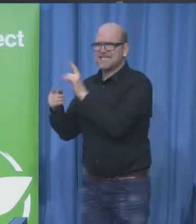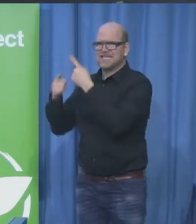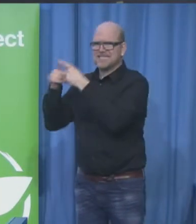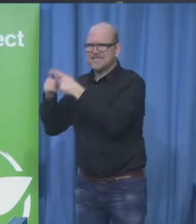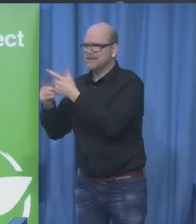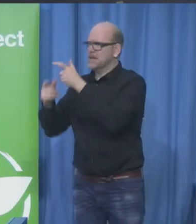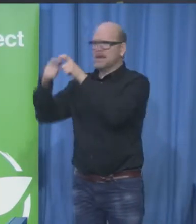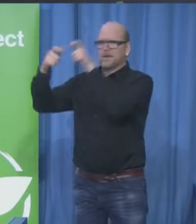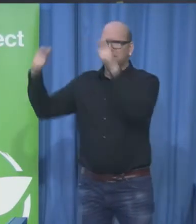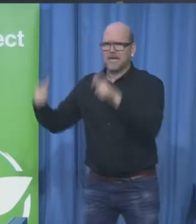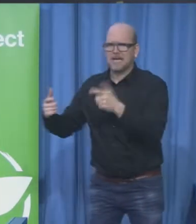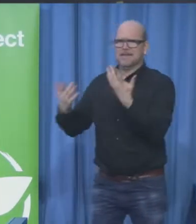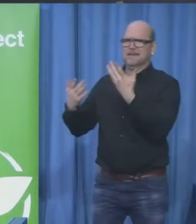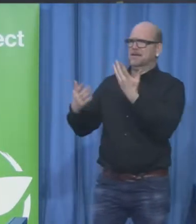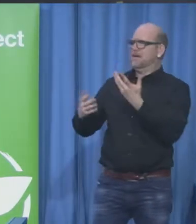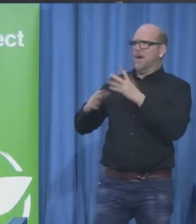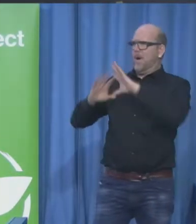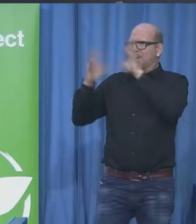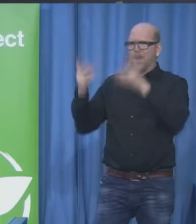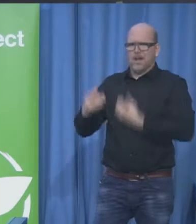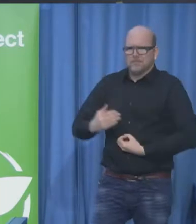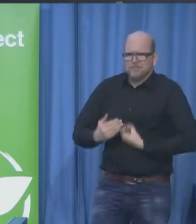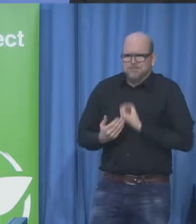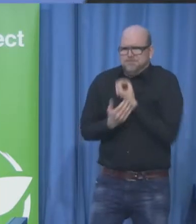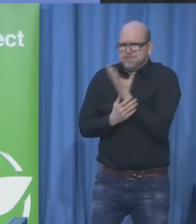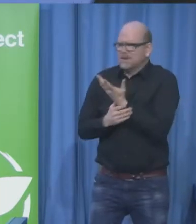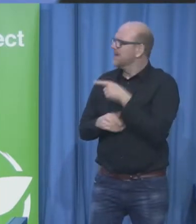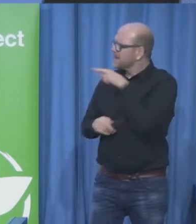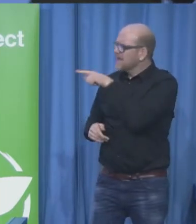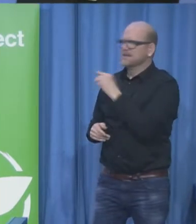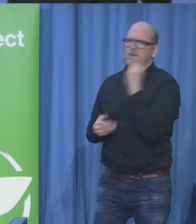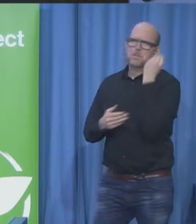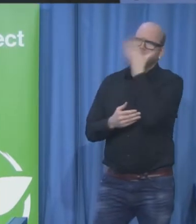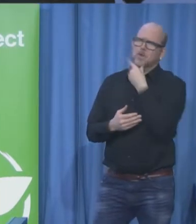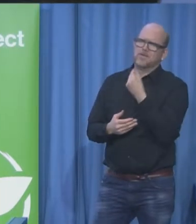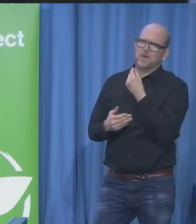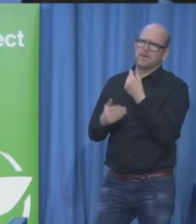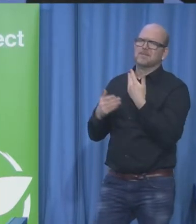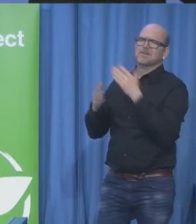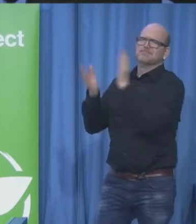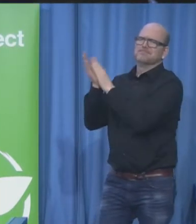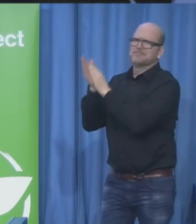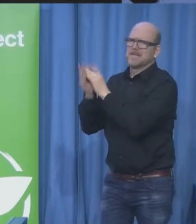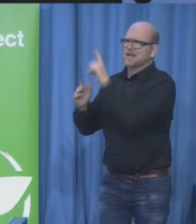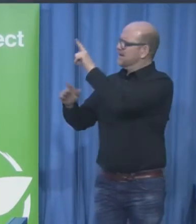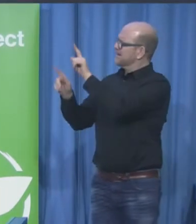for your leadership and closing this beautifully. So a huge round of applause to our final panel.